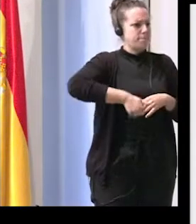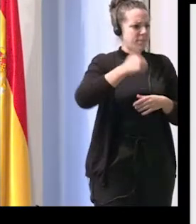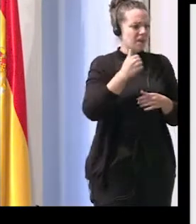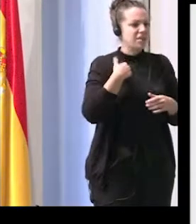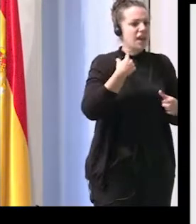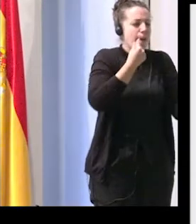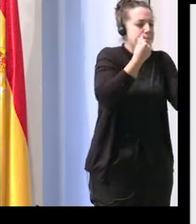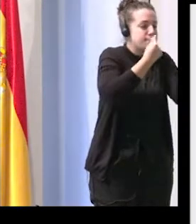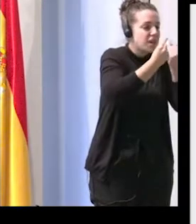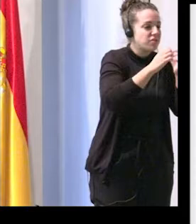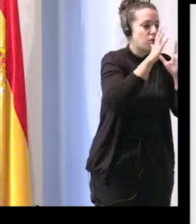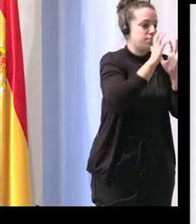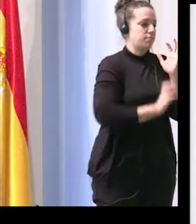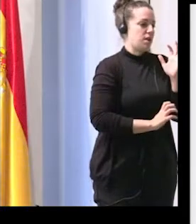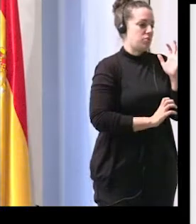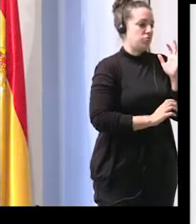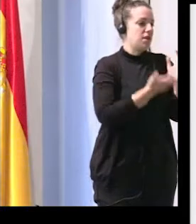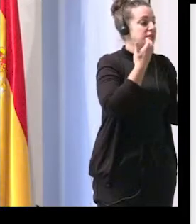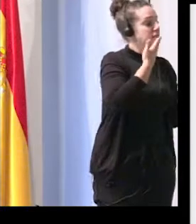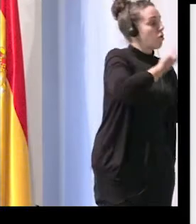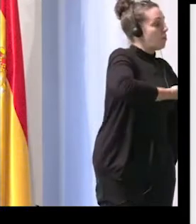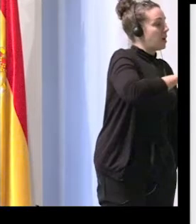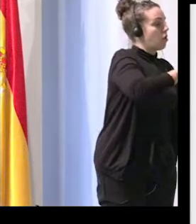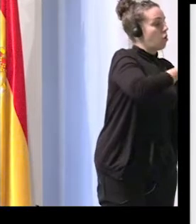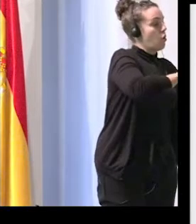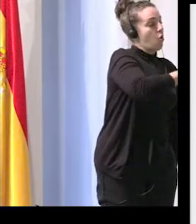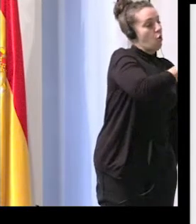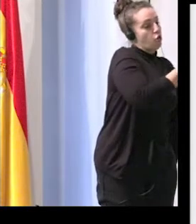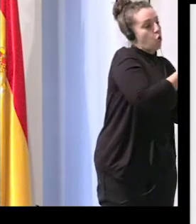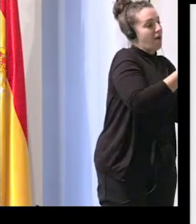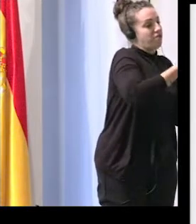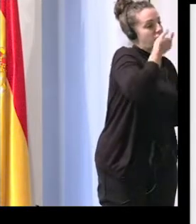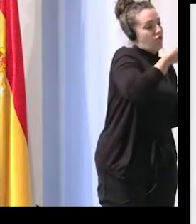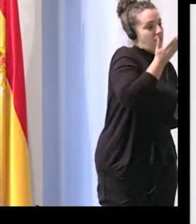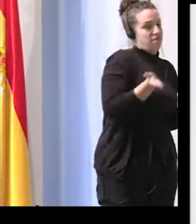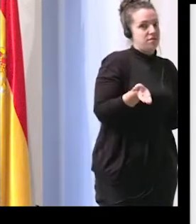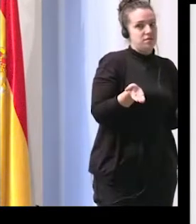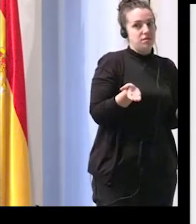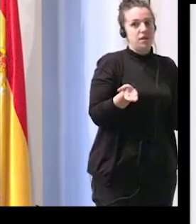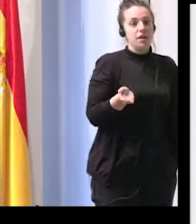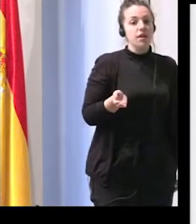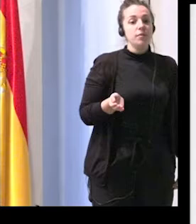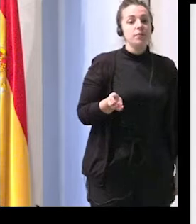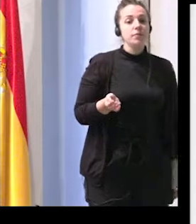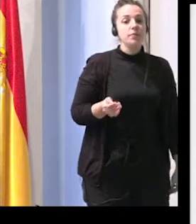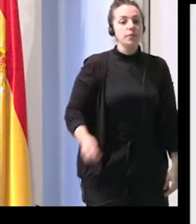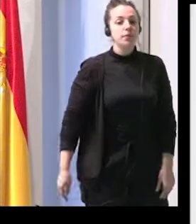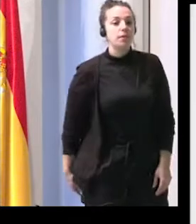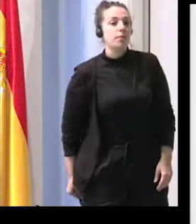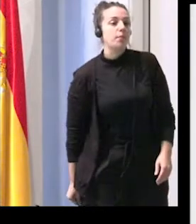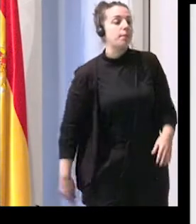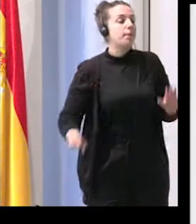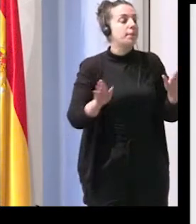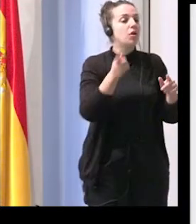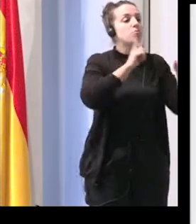decreased relative to normal hearing peers. But the biggest problem was the time that